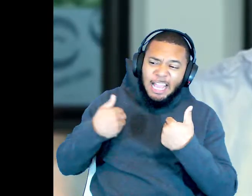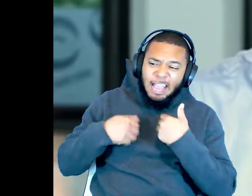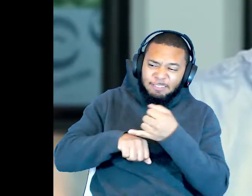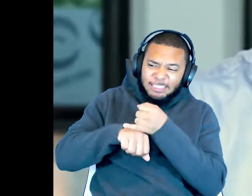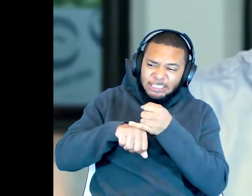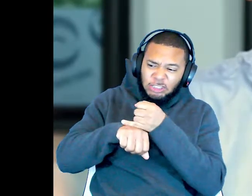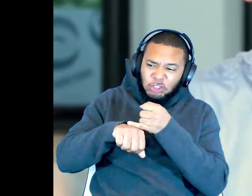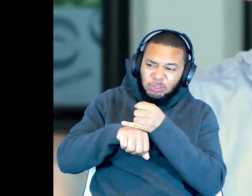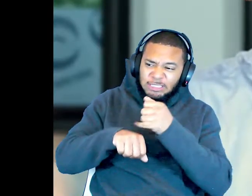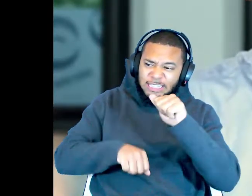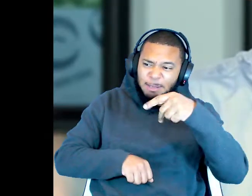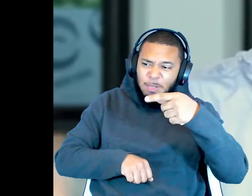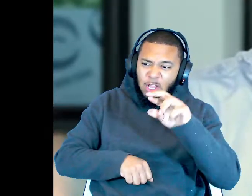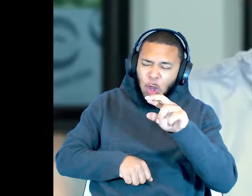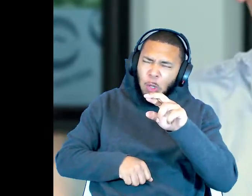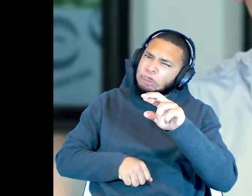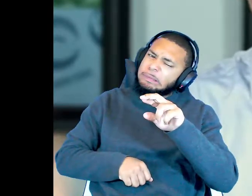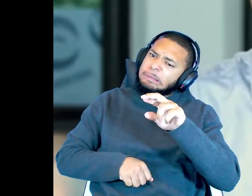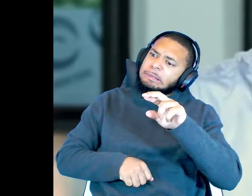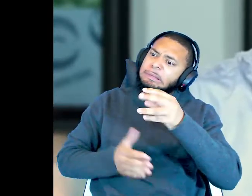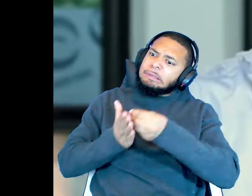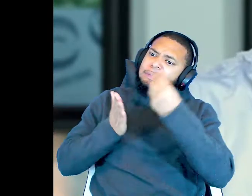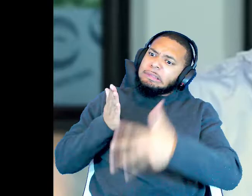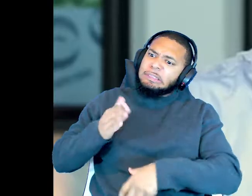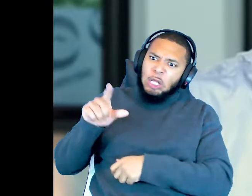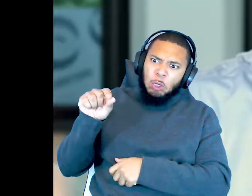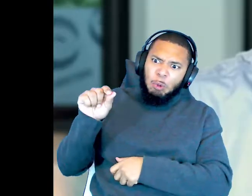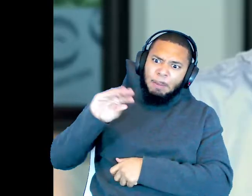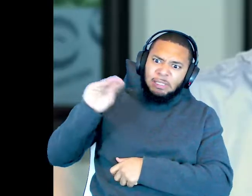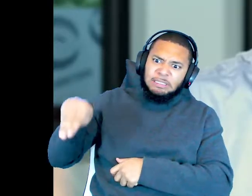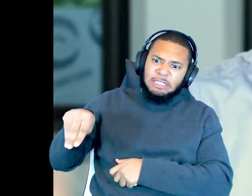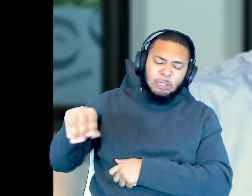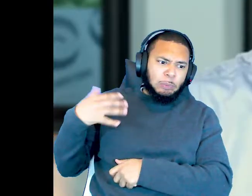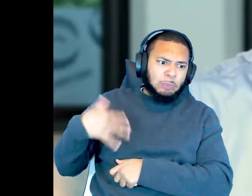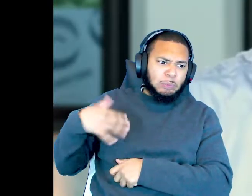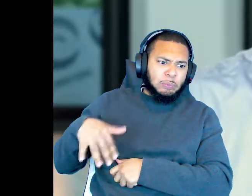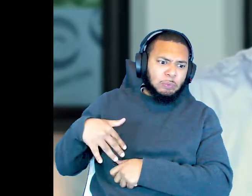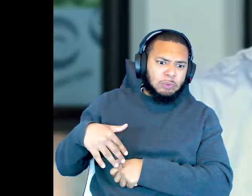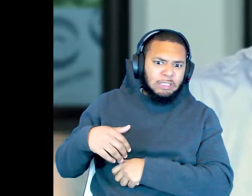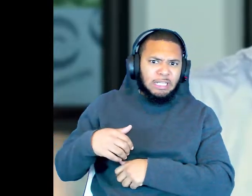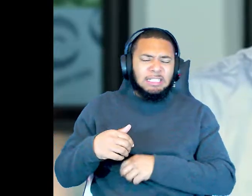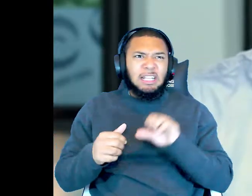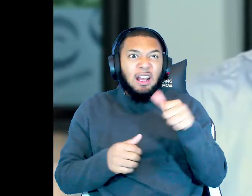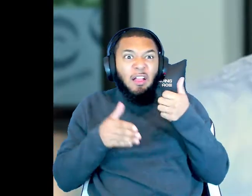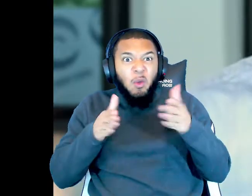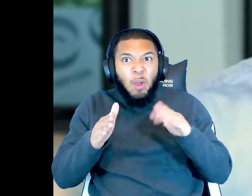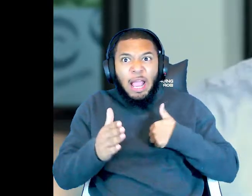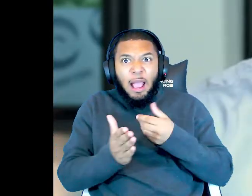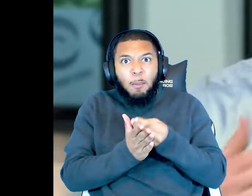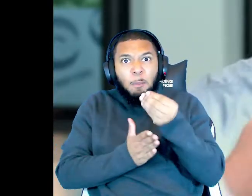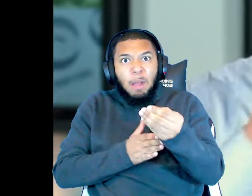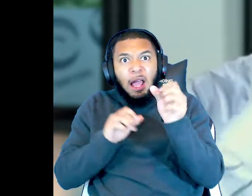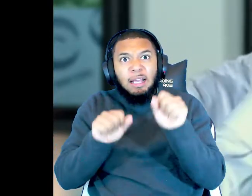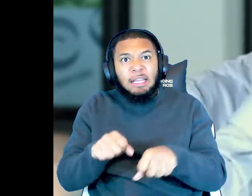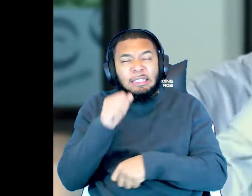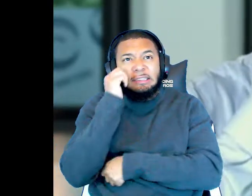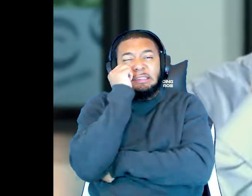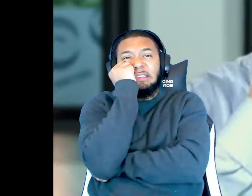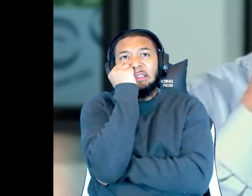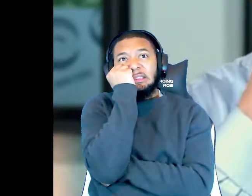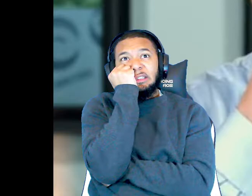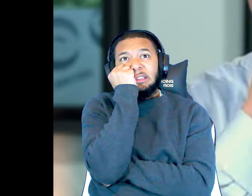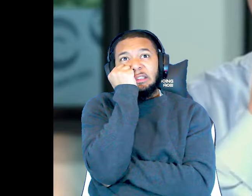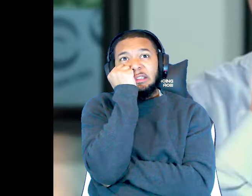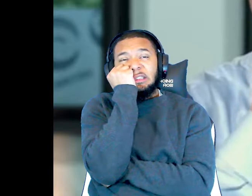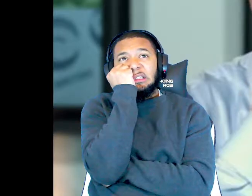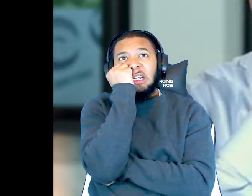20%, is so high. Isn't there another way that I can finance this? You're like, I really want to buy this couch for my